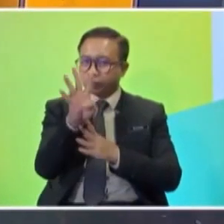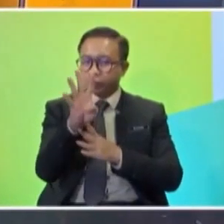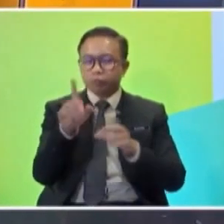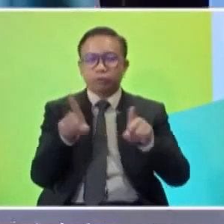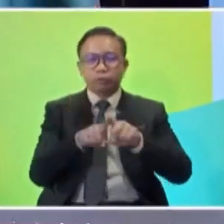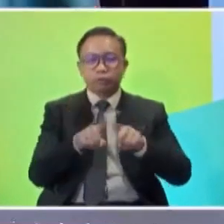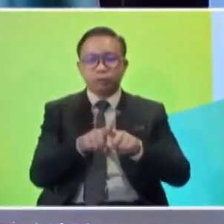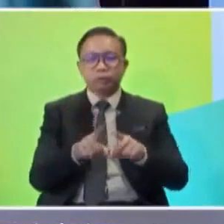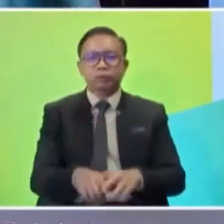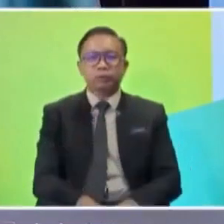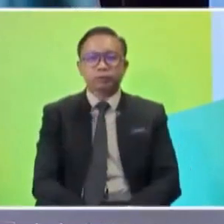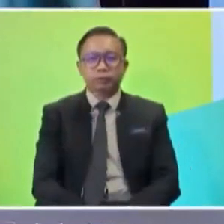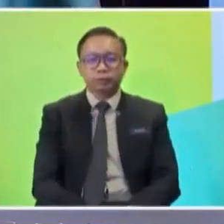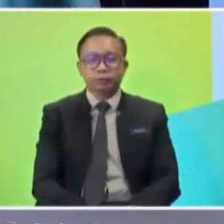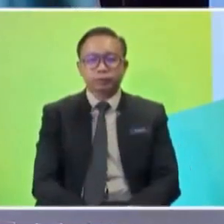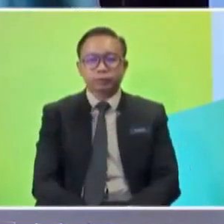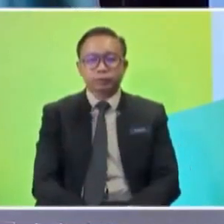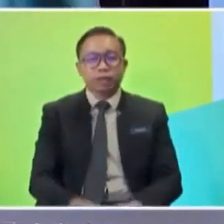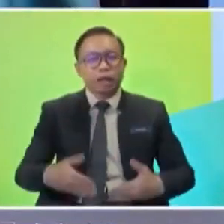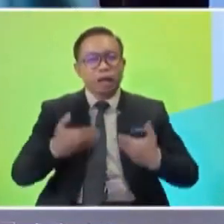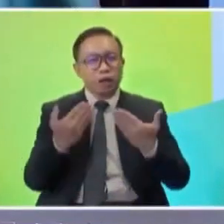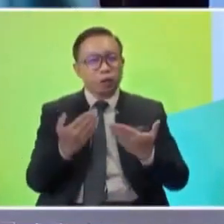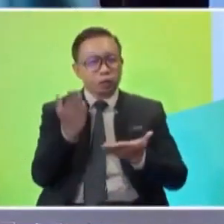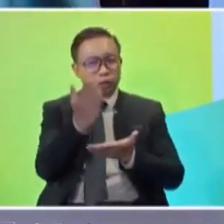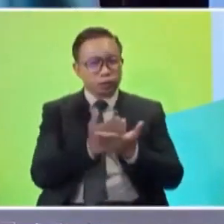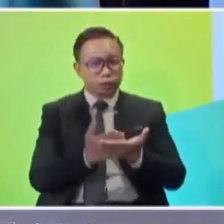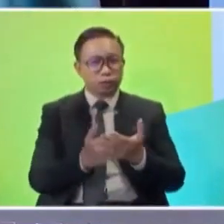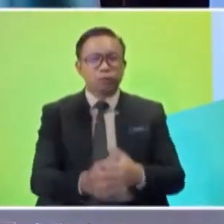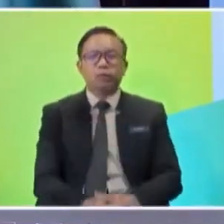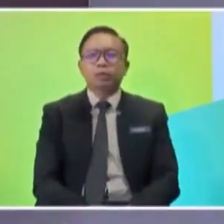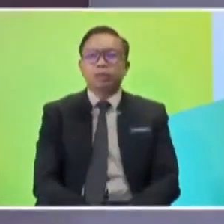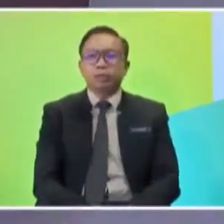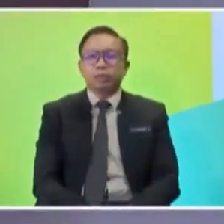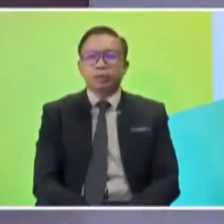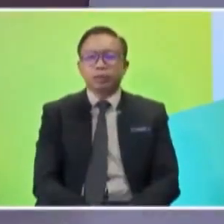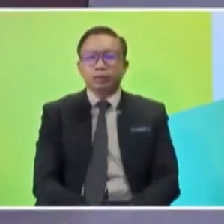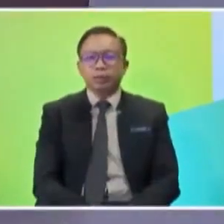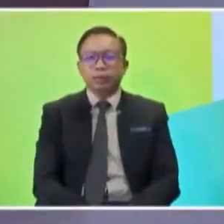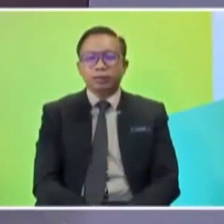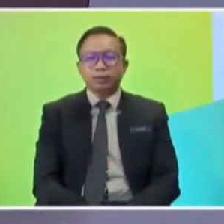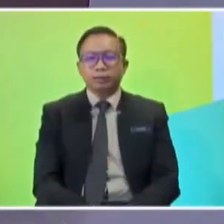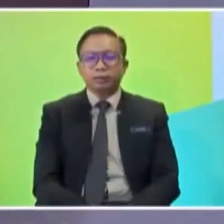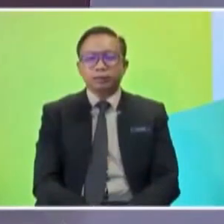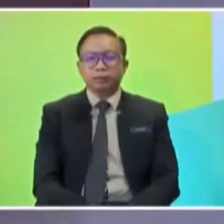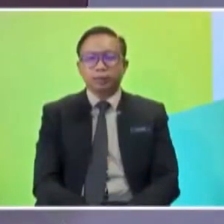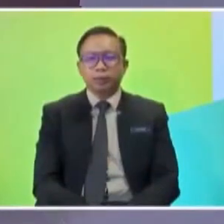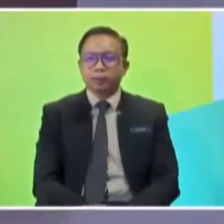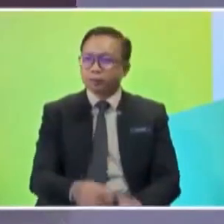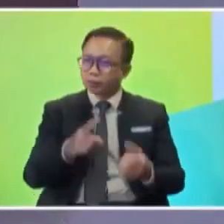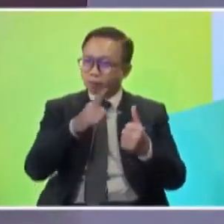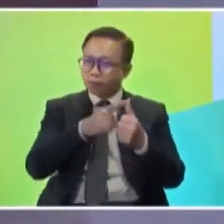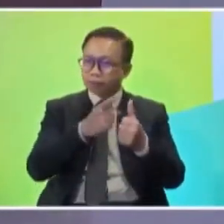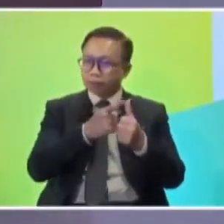parts? Like this? How do you cut? Crossway. So, all right, crossway, like, they say. Like this. So this is the